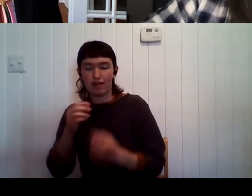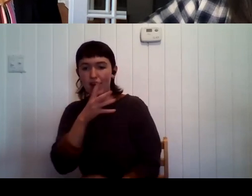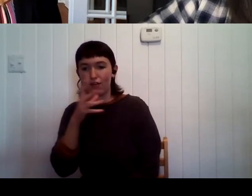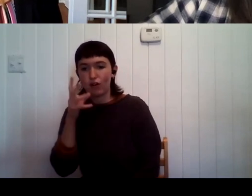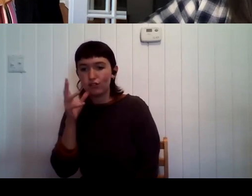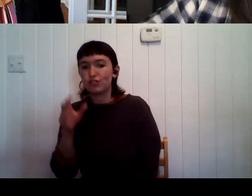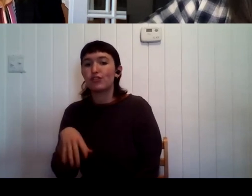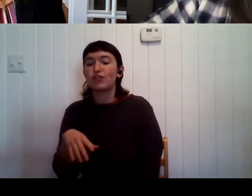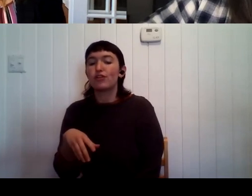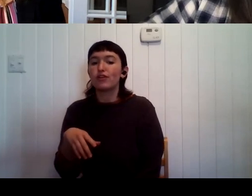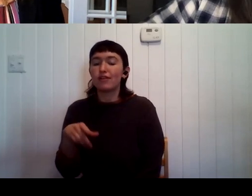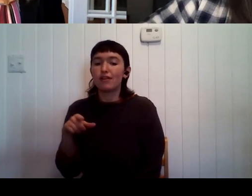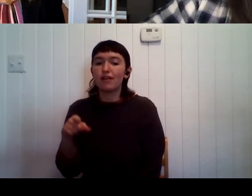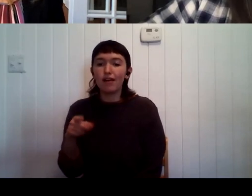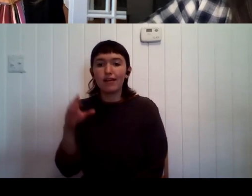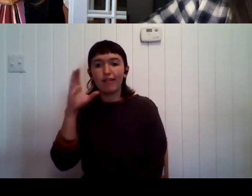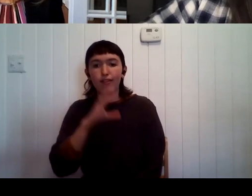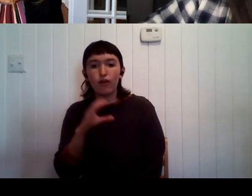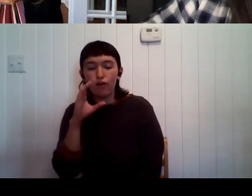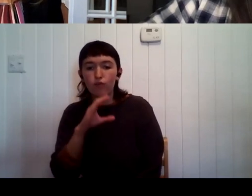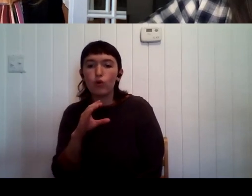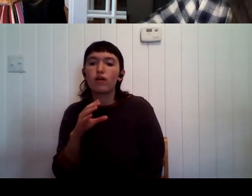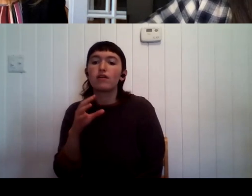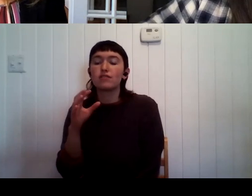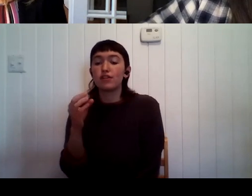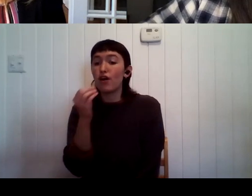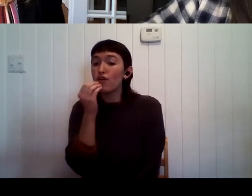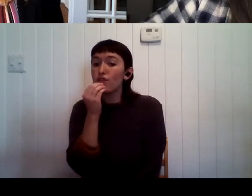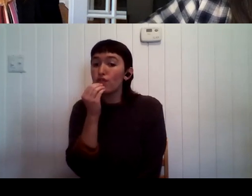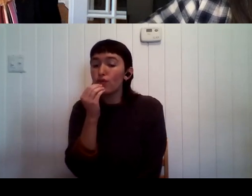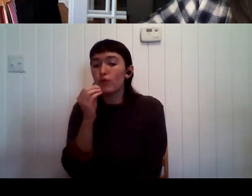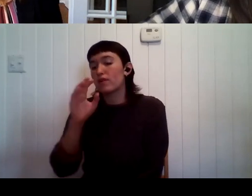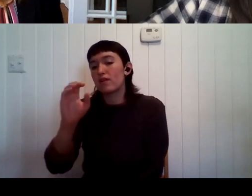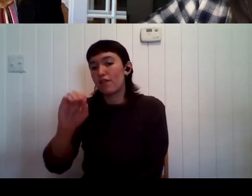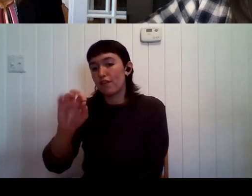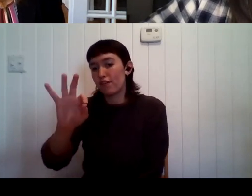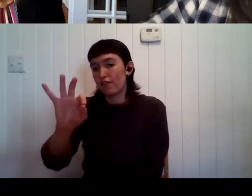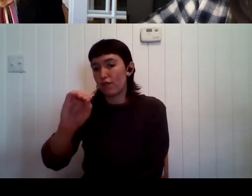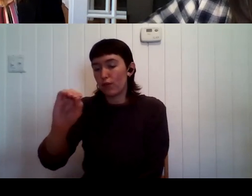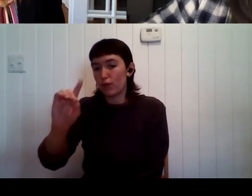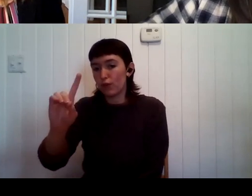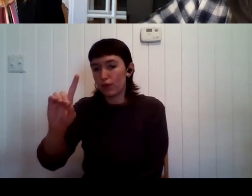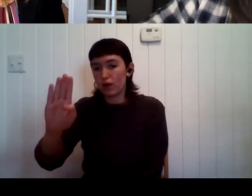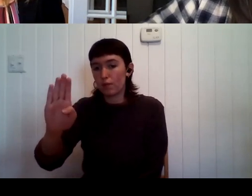countries, look for what's called foodborne diseases. Things like salmonella.